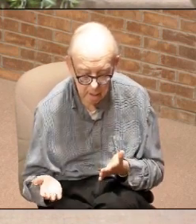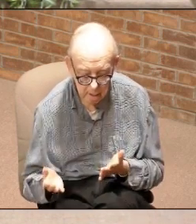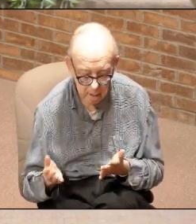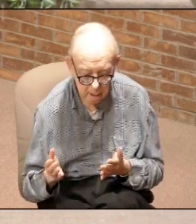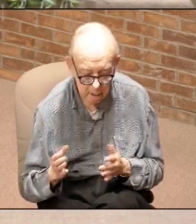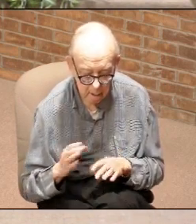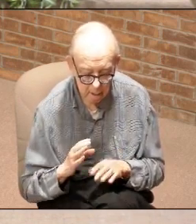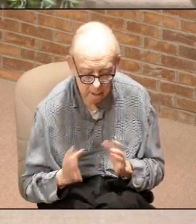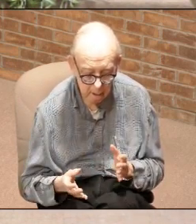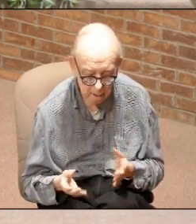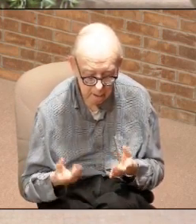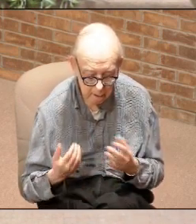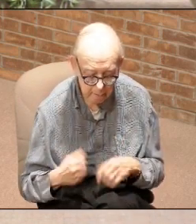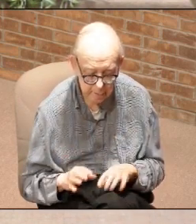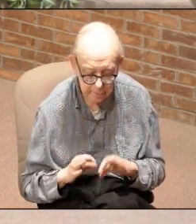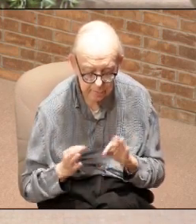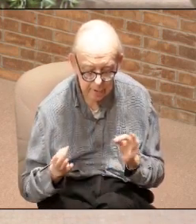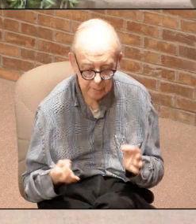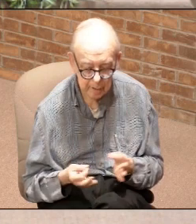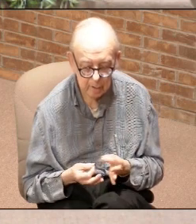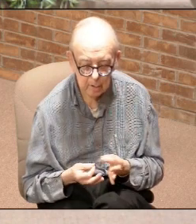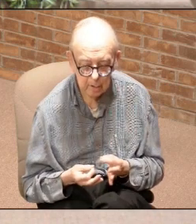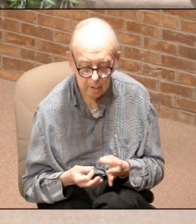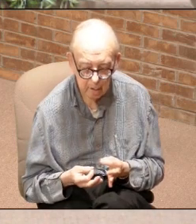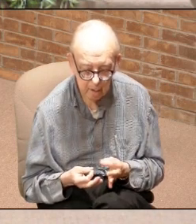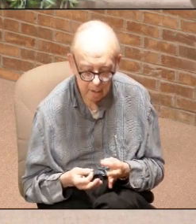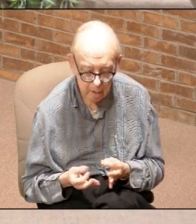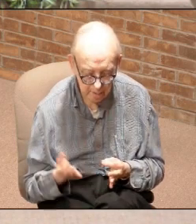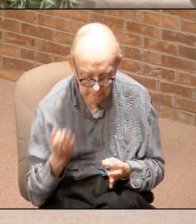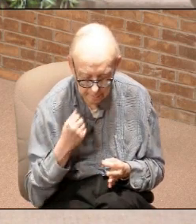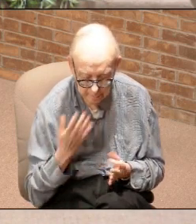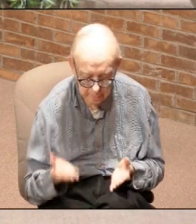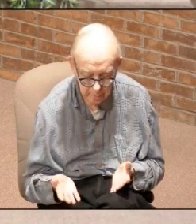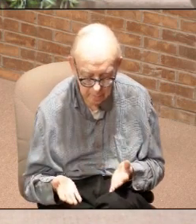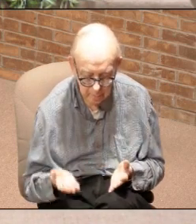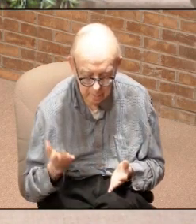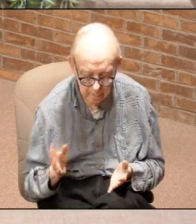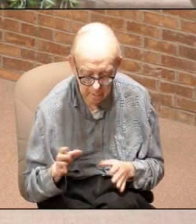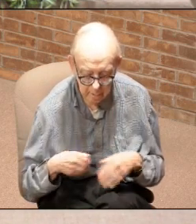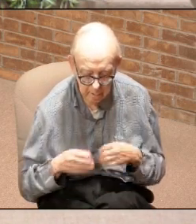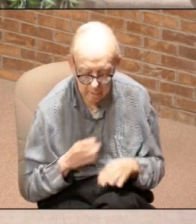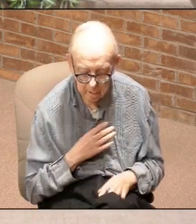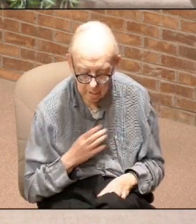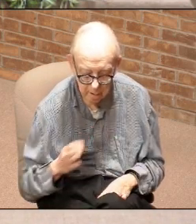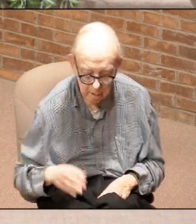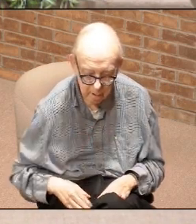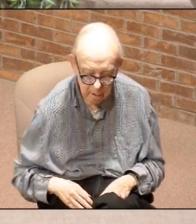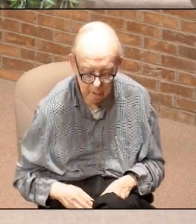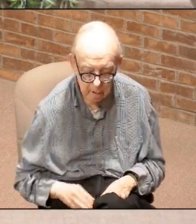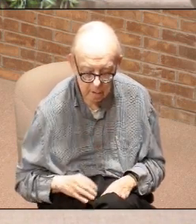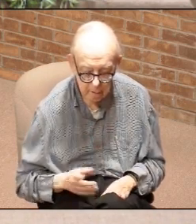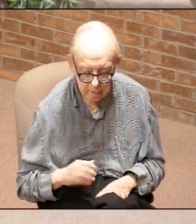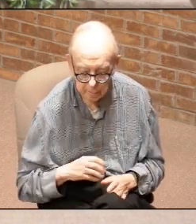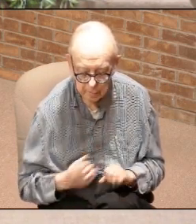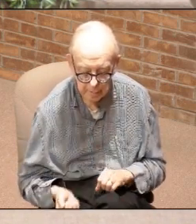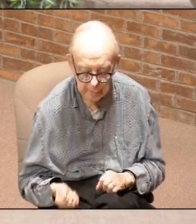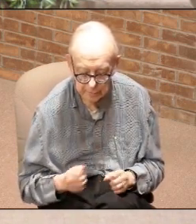congregation bringing you into this family if you're here and you've never accepted christ you come by baptism